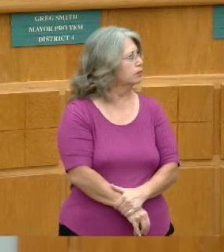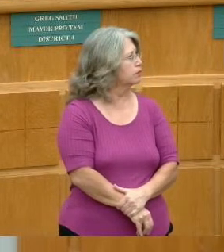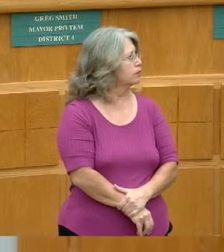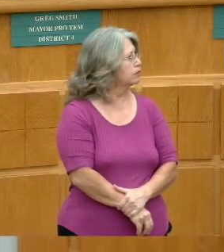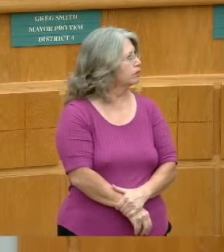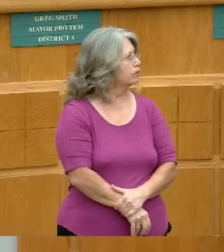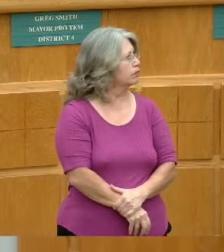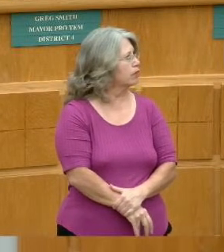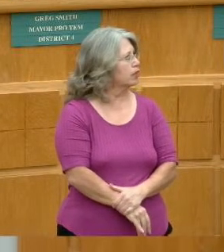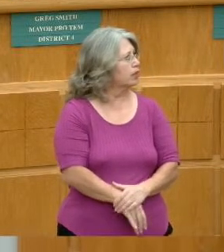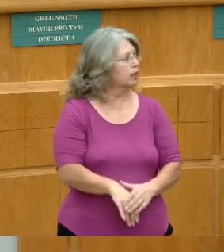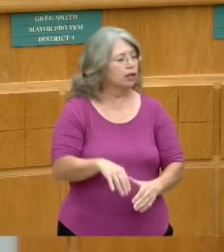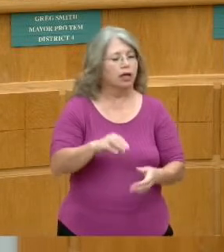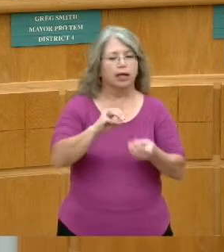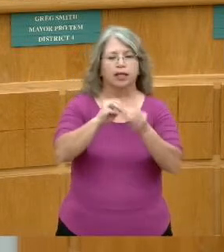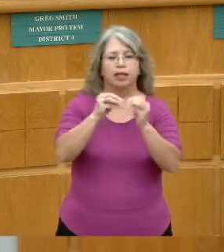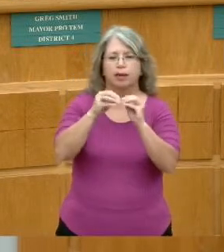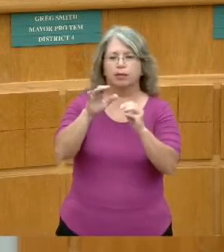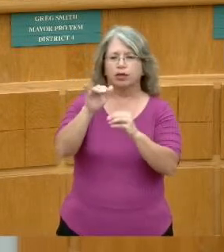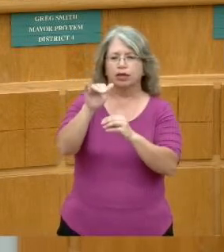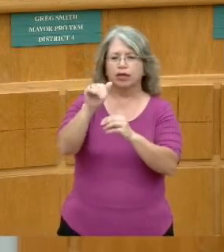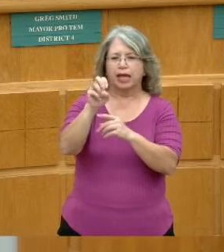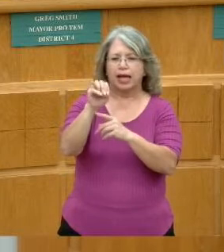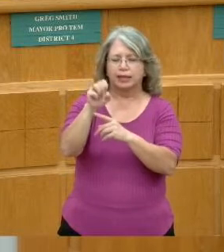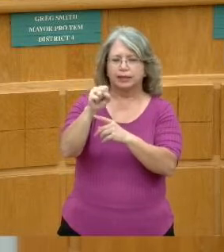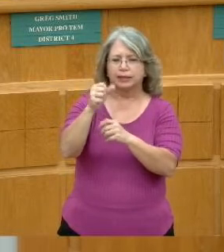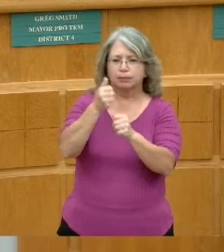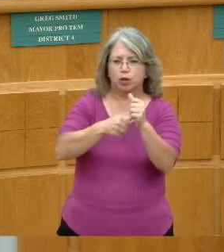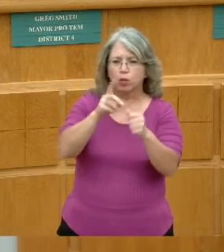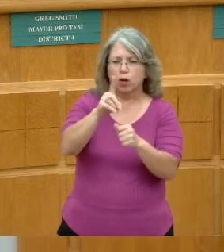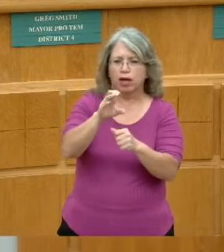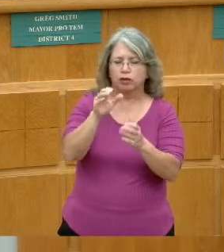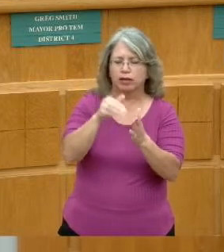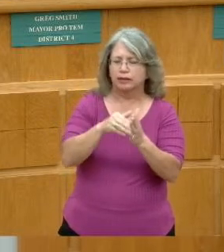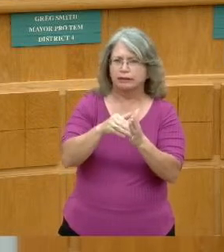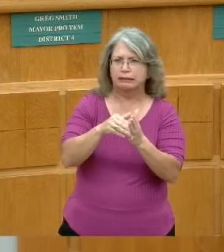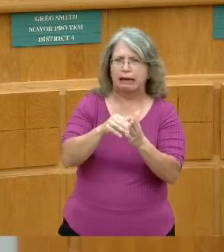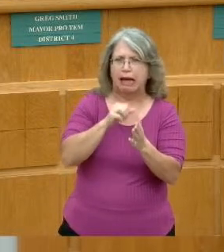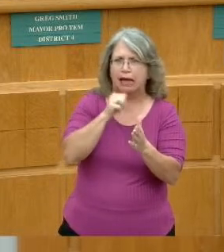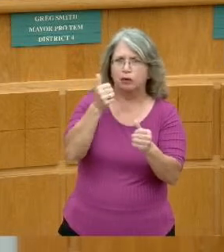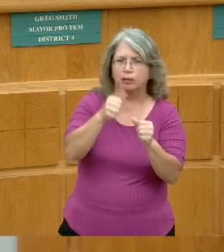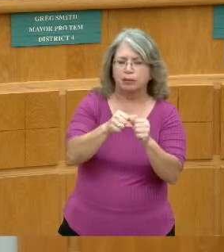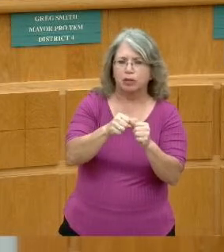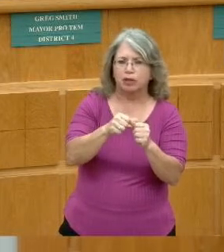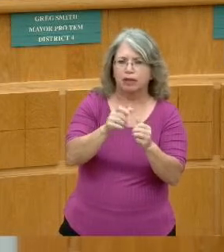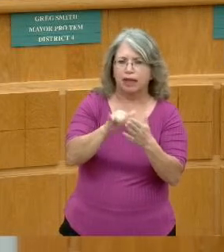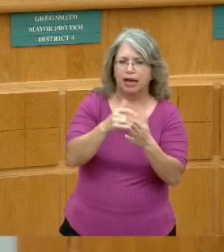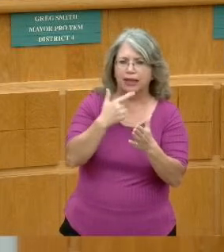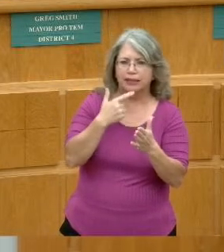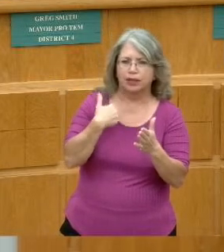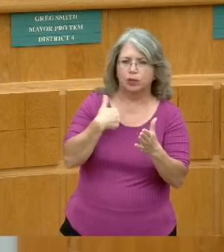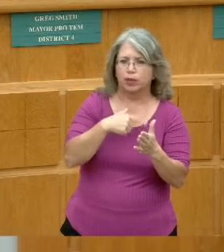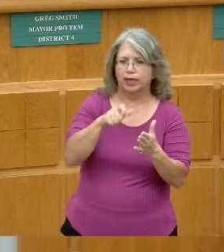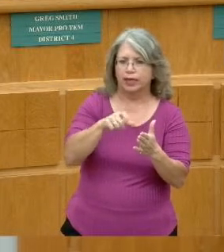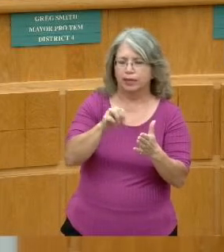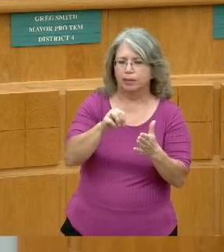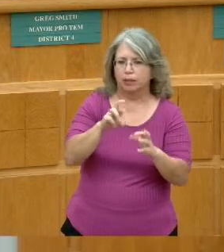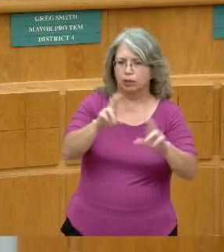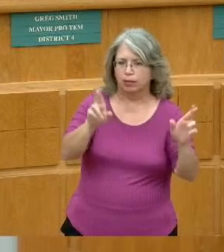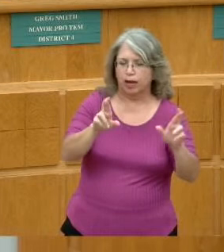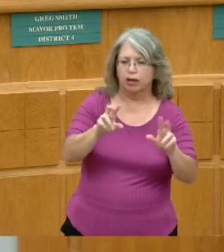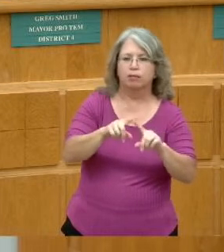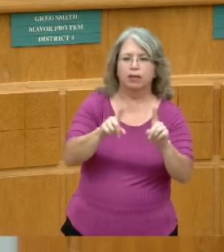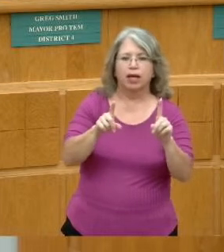Cases per 100,000. I don't remember saying that we need to be prepared, but I think what we need to do is not rest on